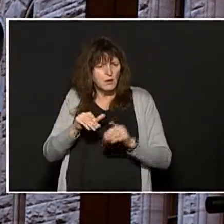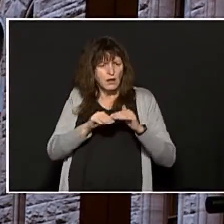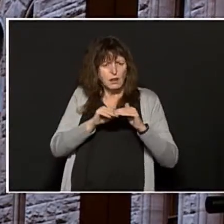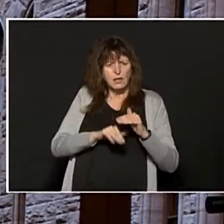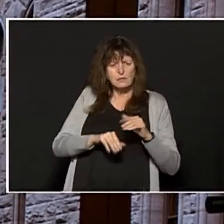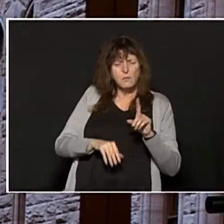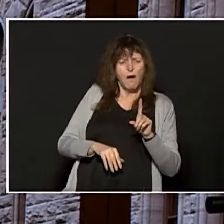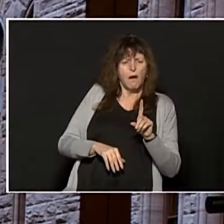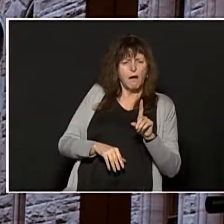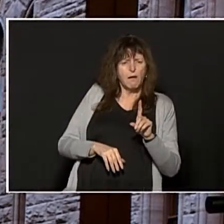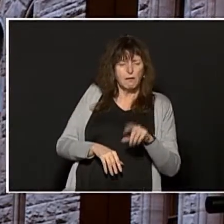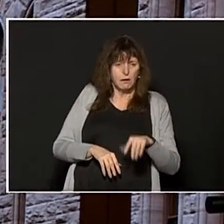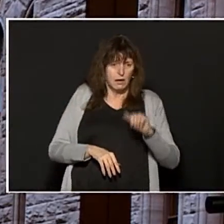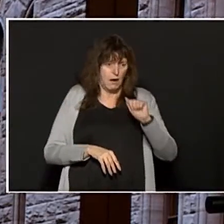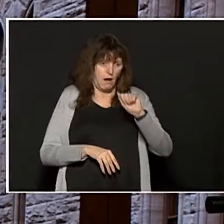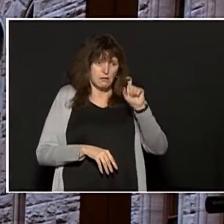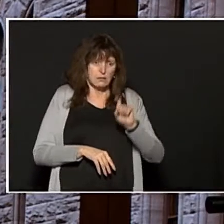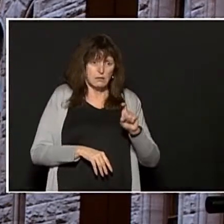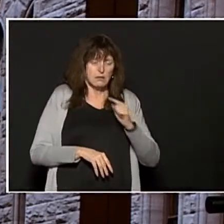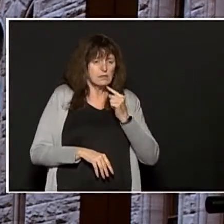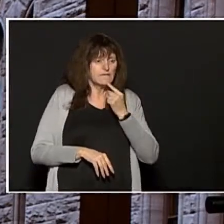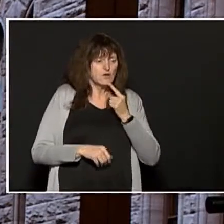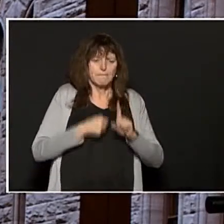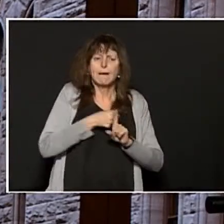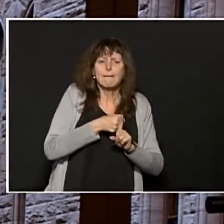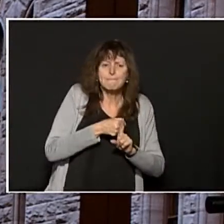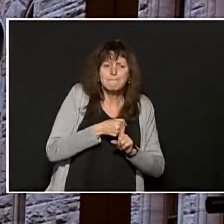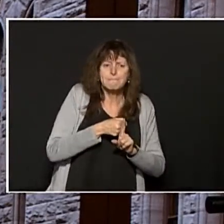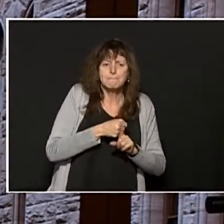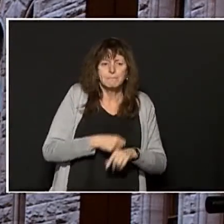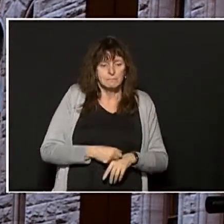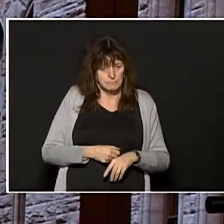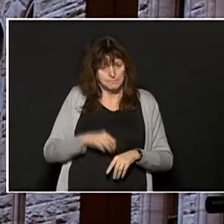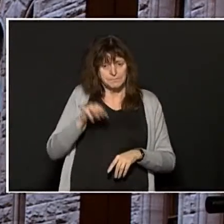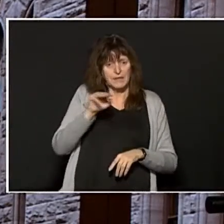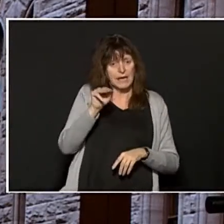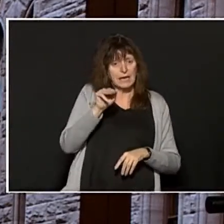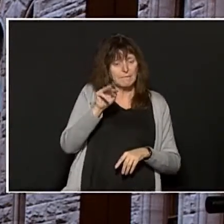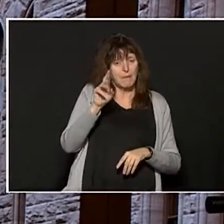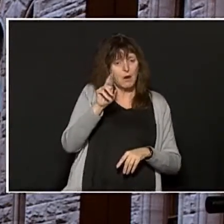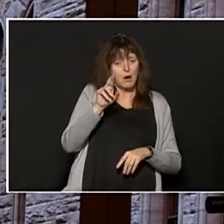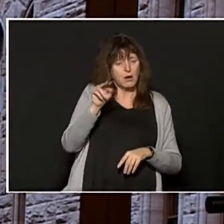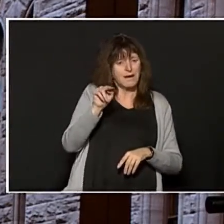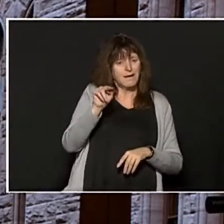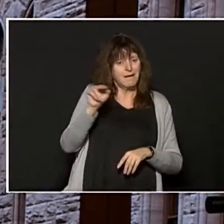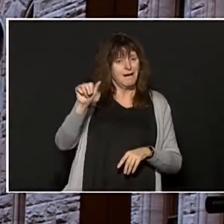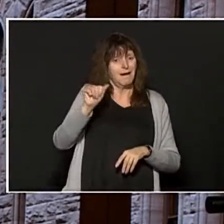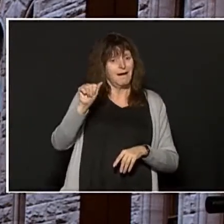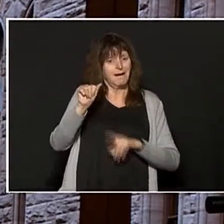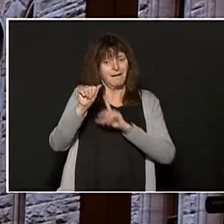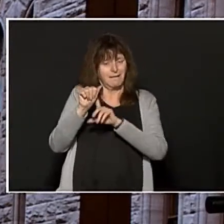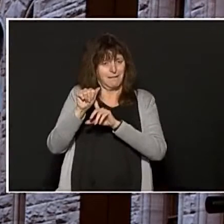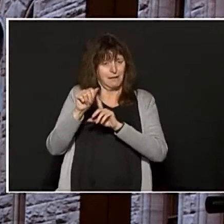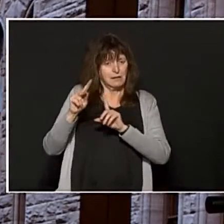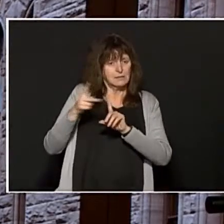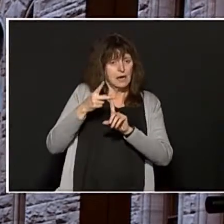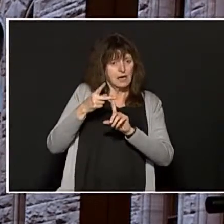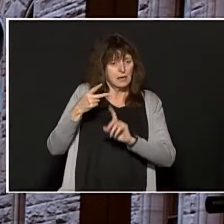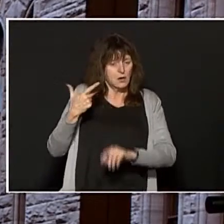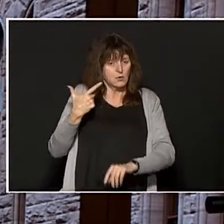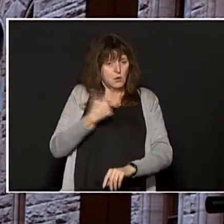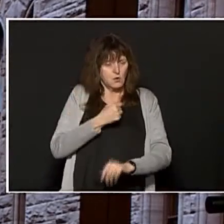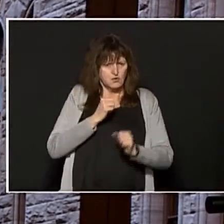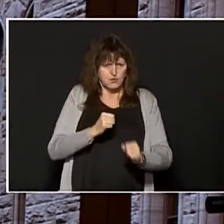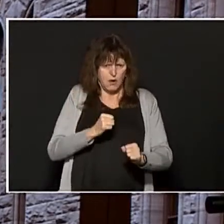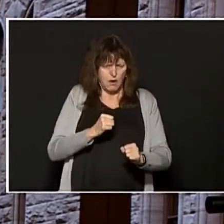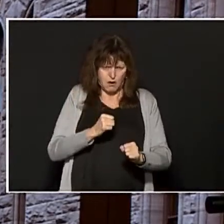some with the mRNA vaccines too, especially people who have received their second dose, feeling even a stronger reaction in there.